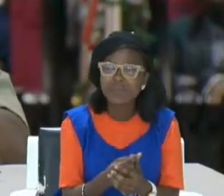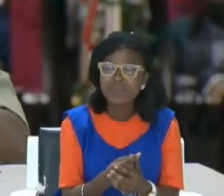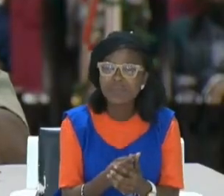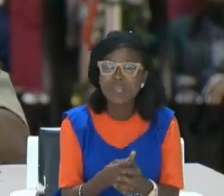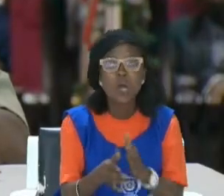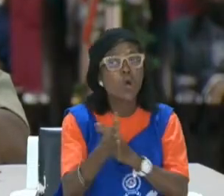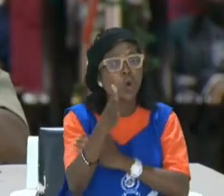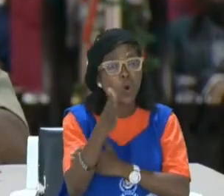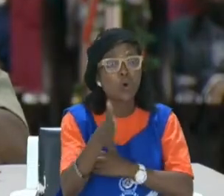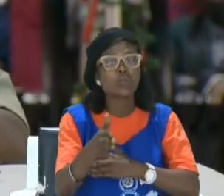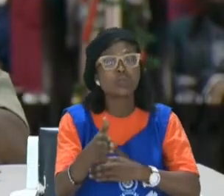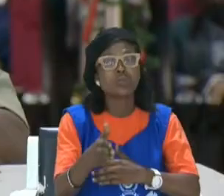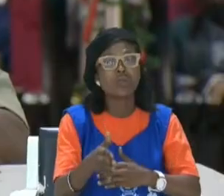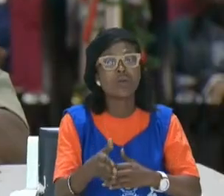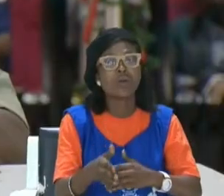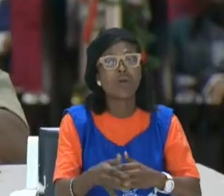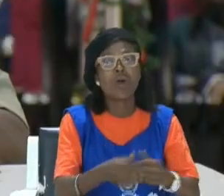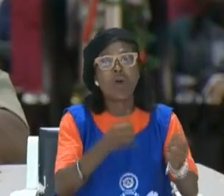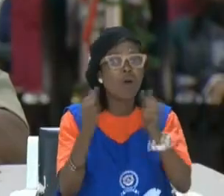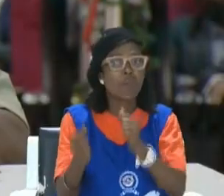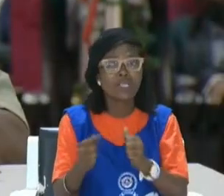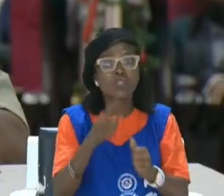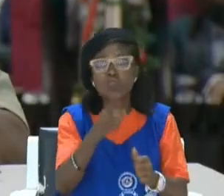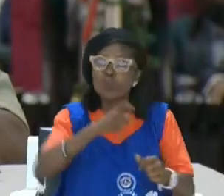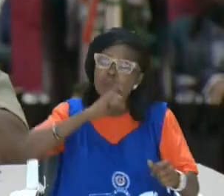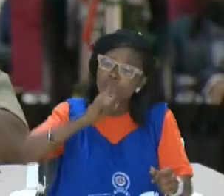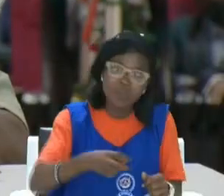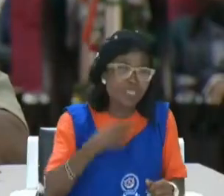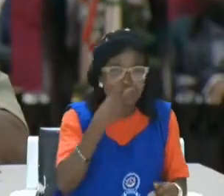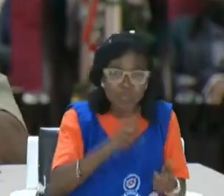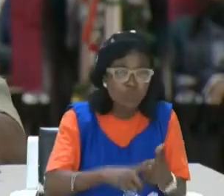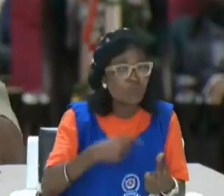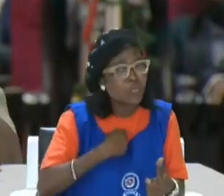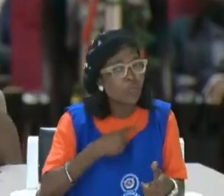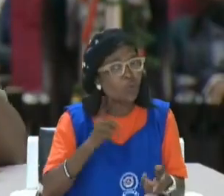God Almighty, you must speak to me today.